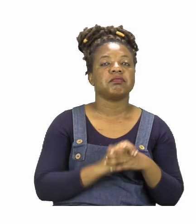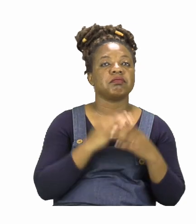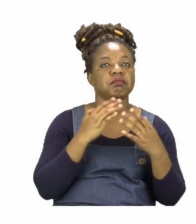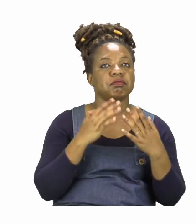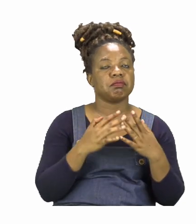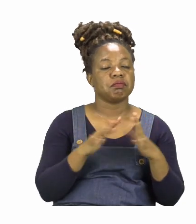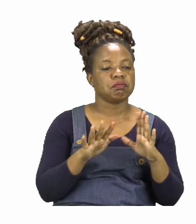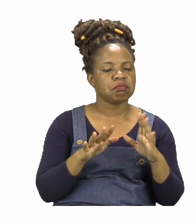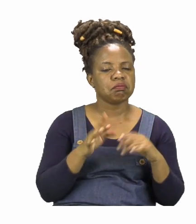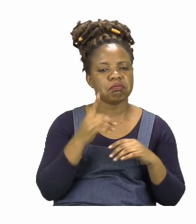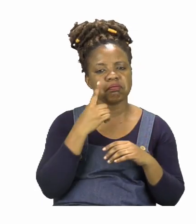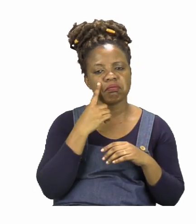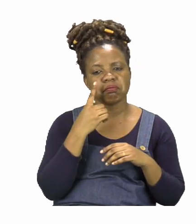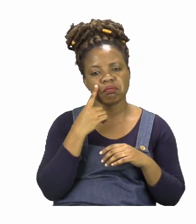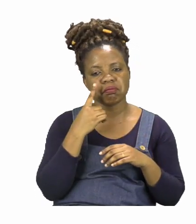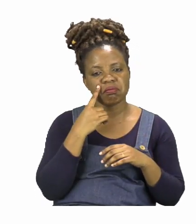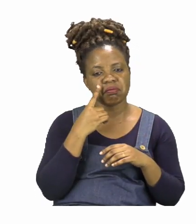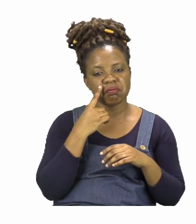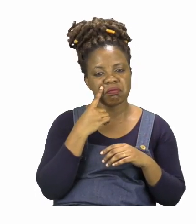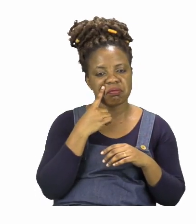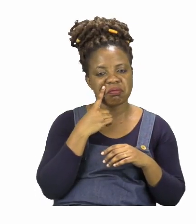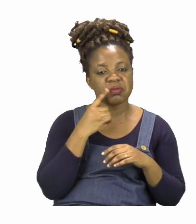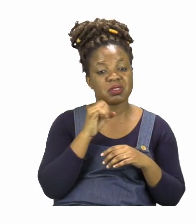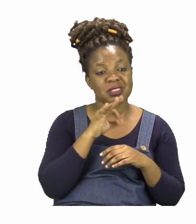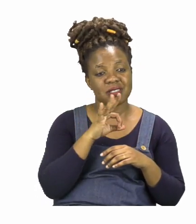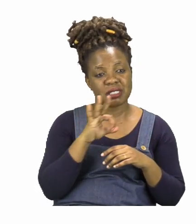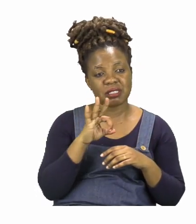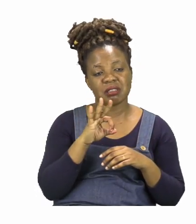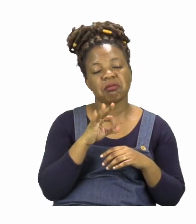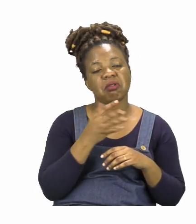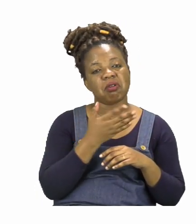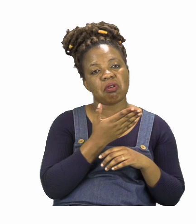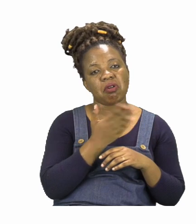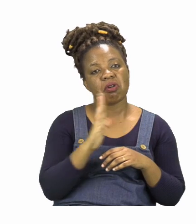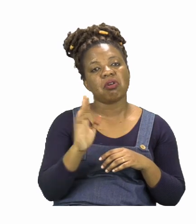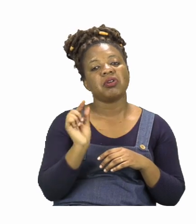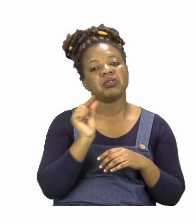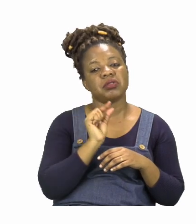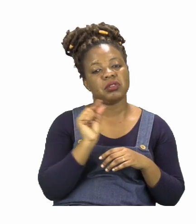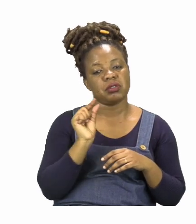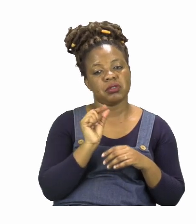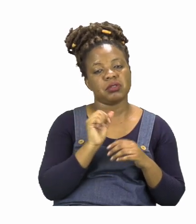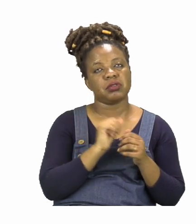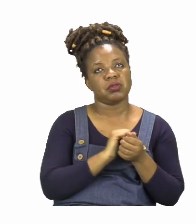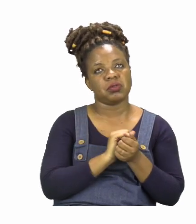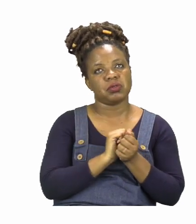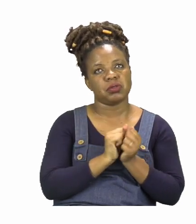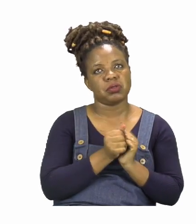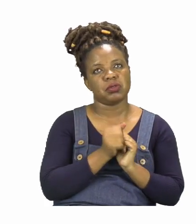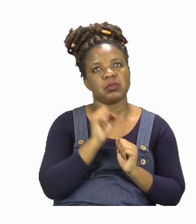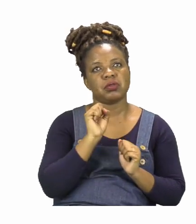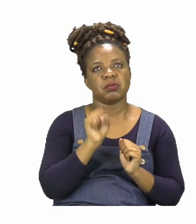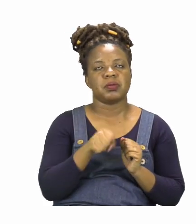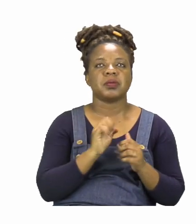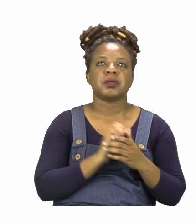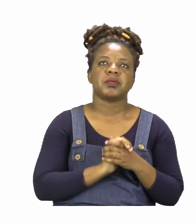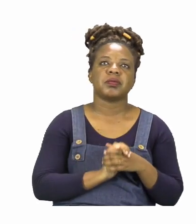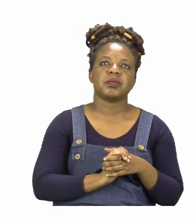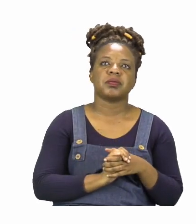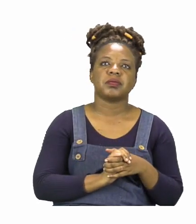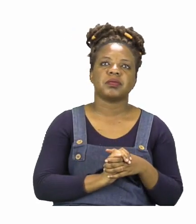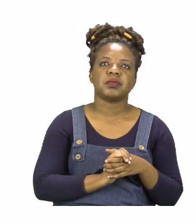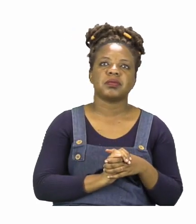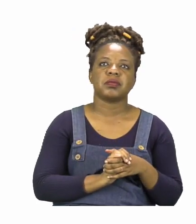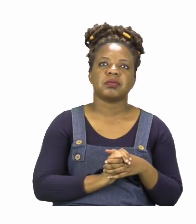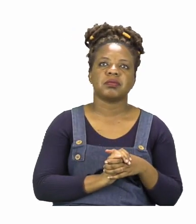full passage to make sure that it makes sense. If you need to change a few places where you think you might have gotten it wrong,